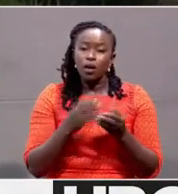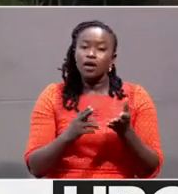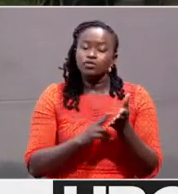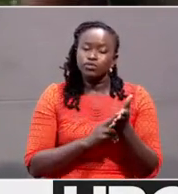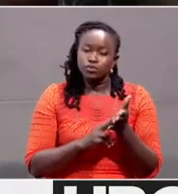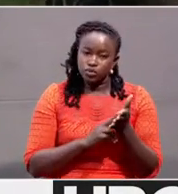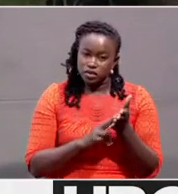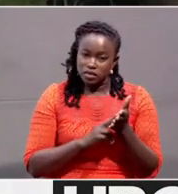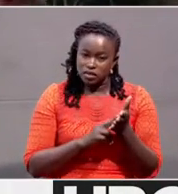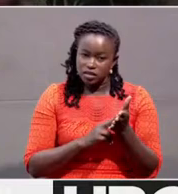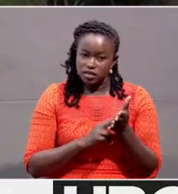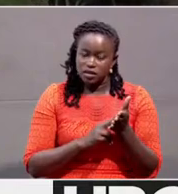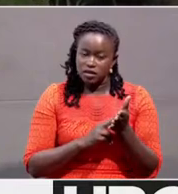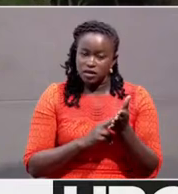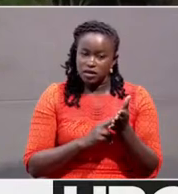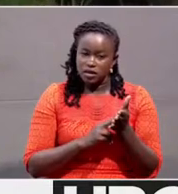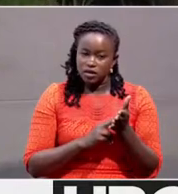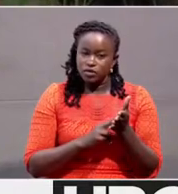use,